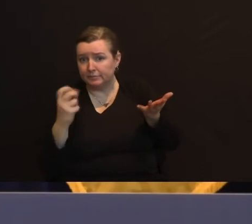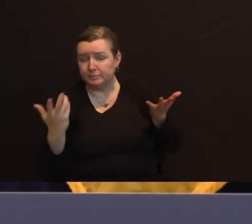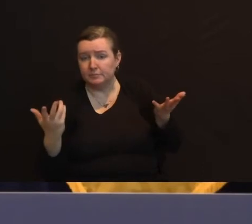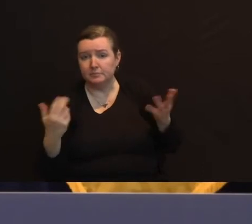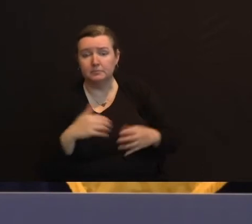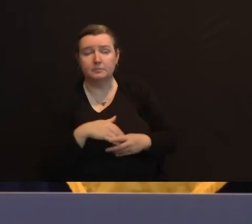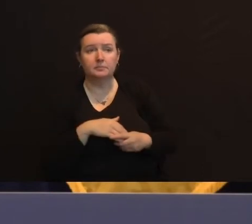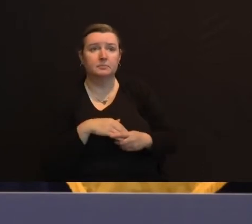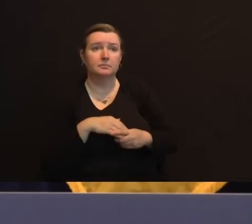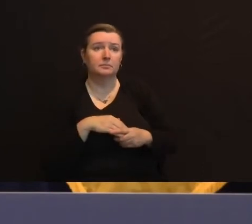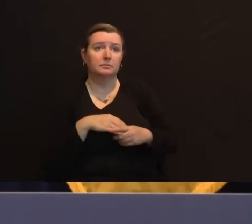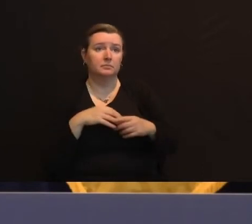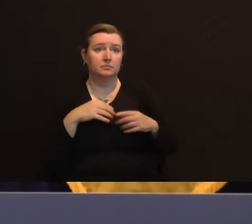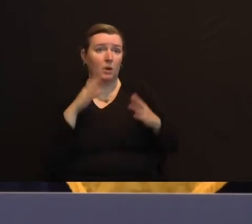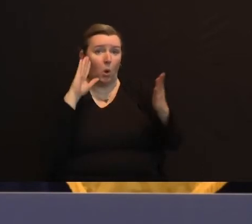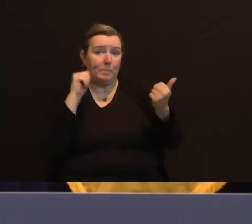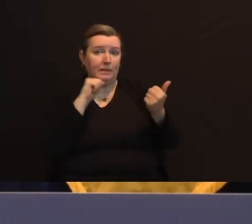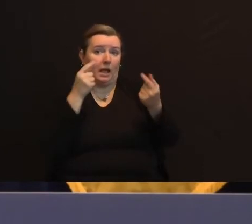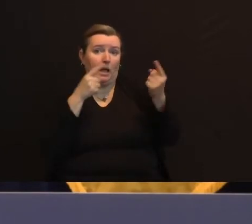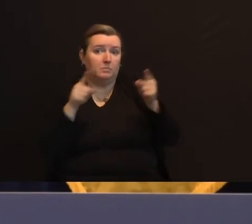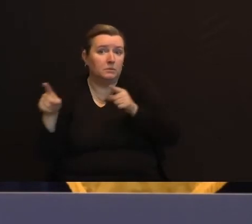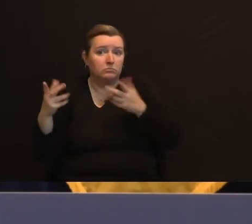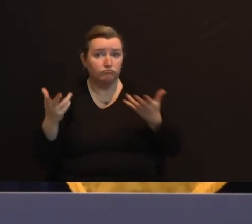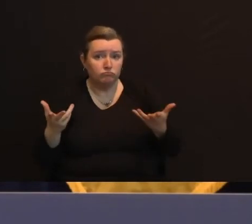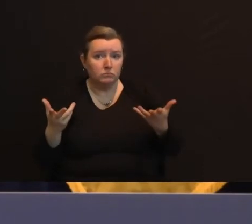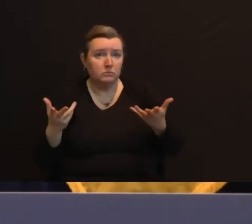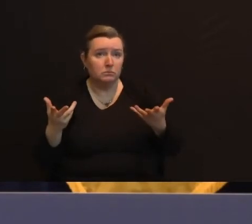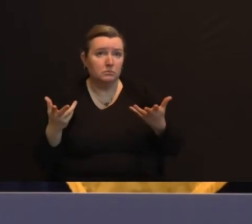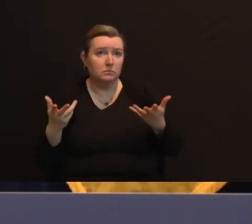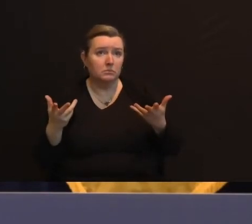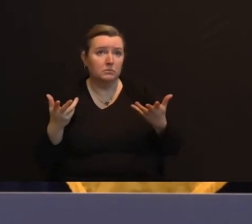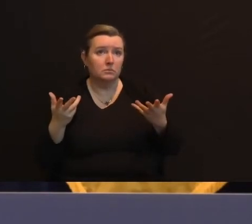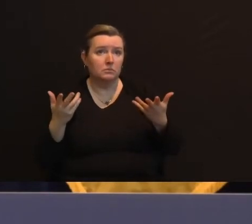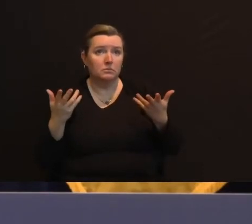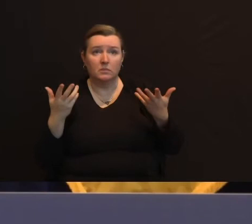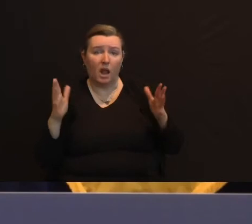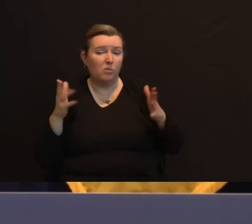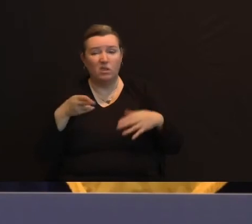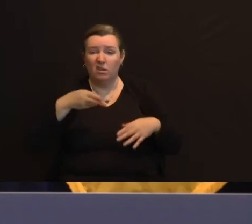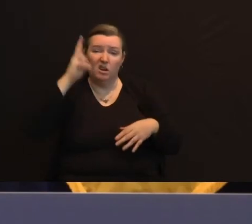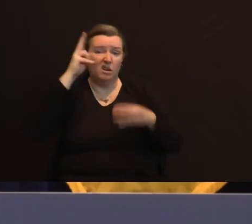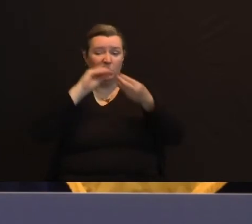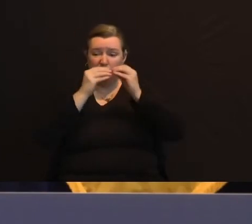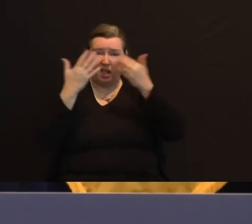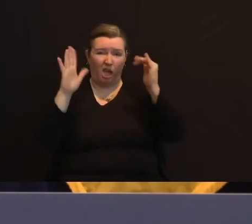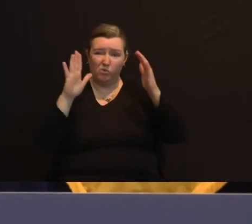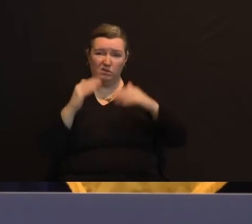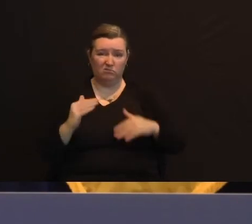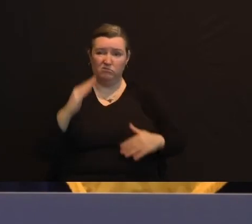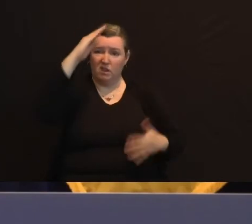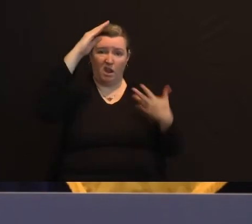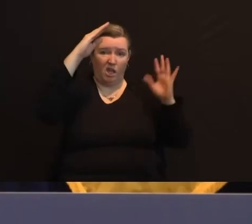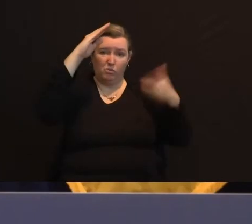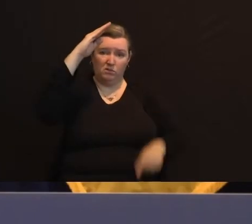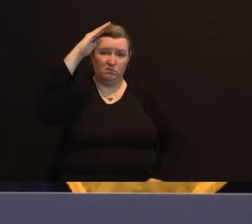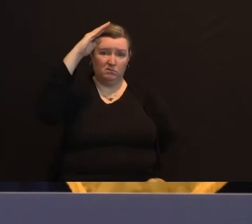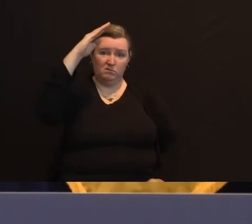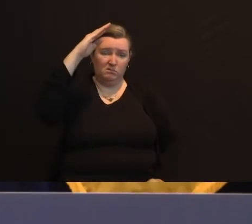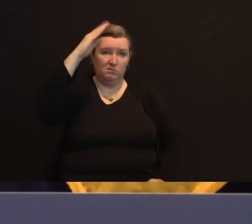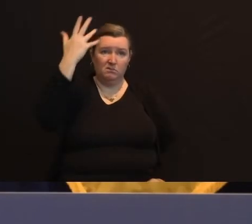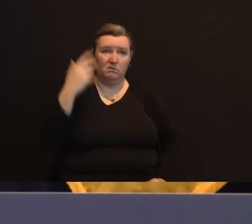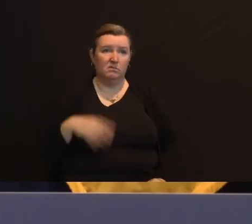And we're hoping that's not the case, but we're already at big numbers right now. There's just no denying that. And Christmas travel, I